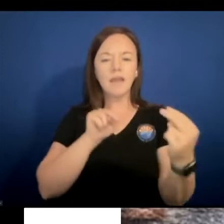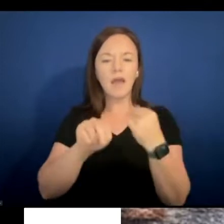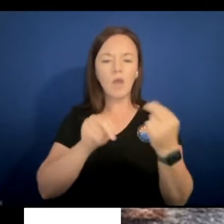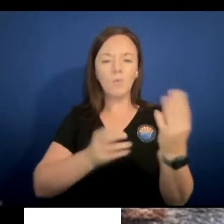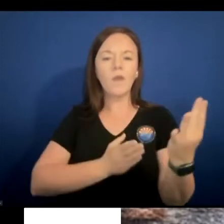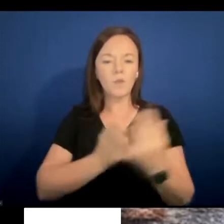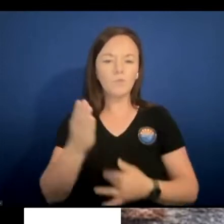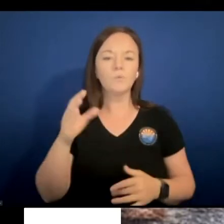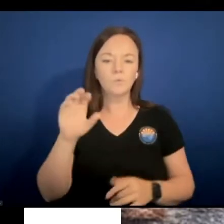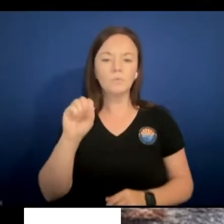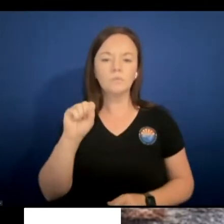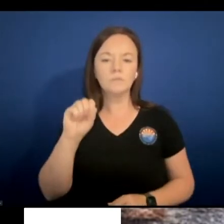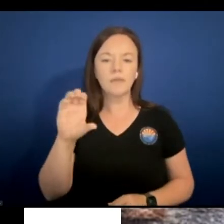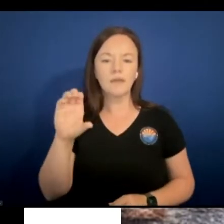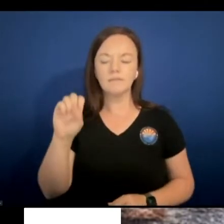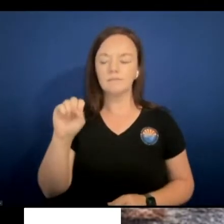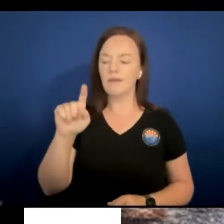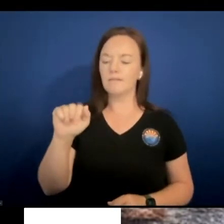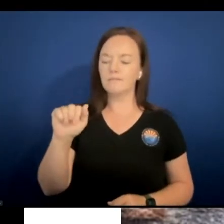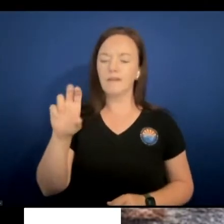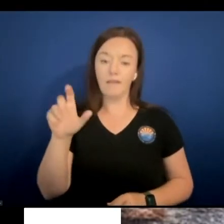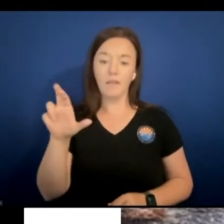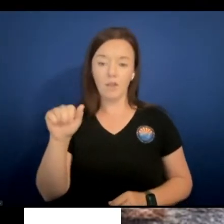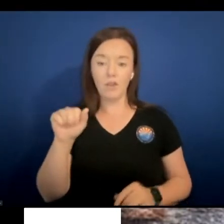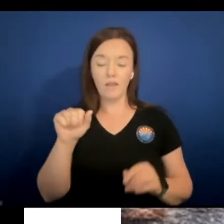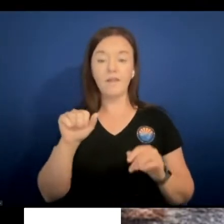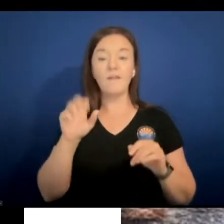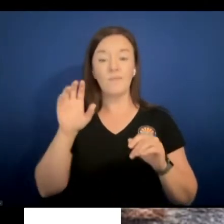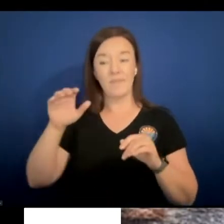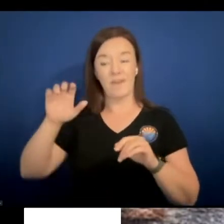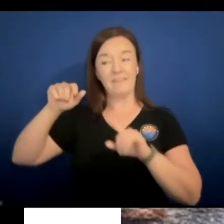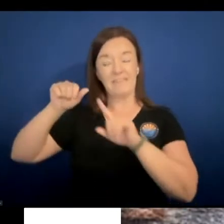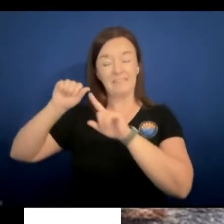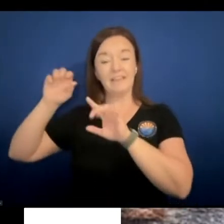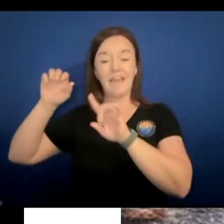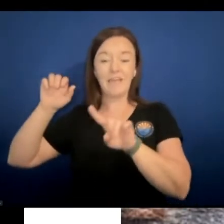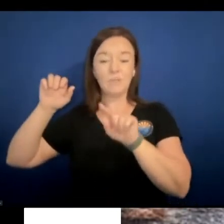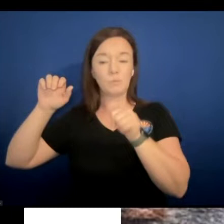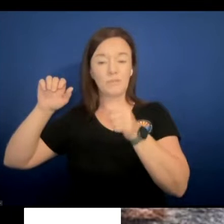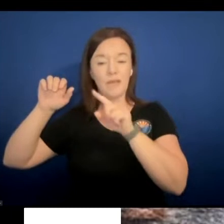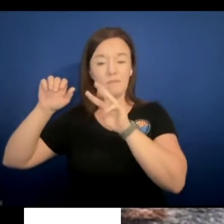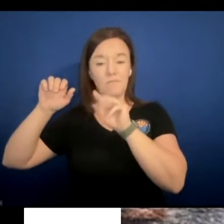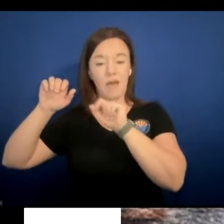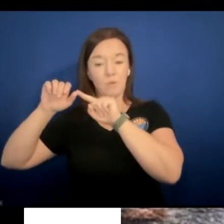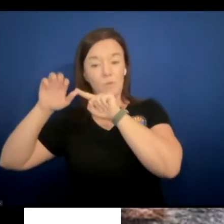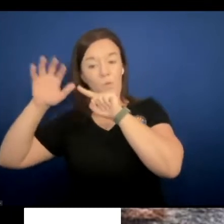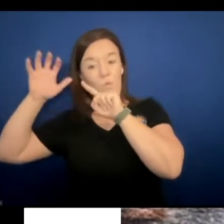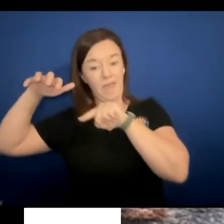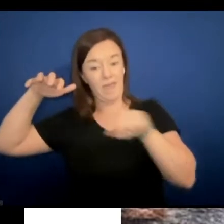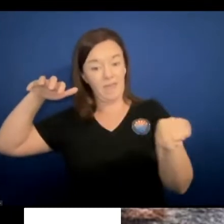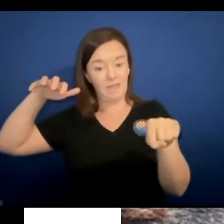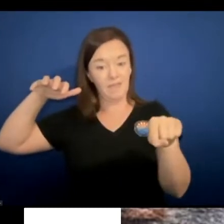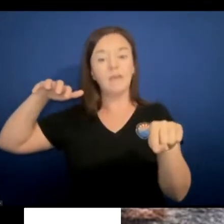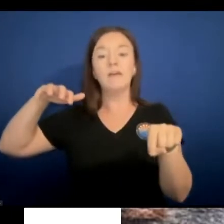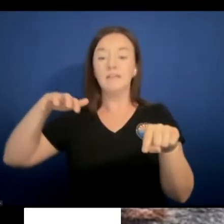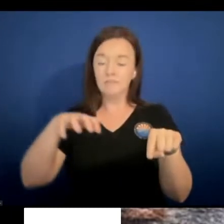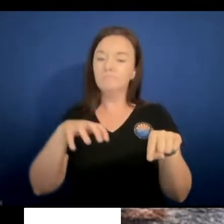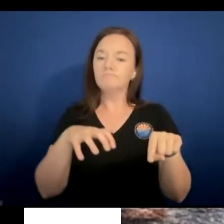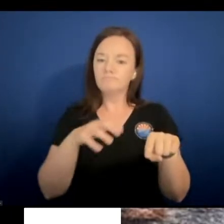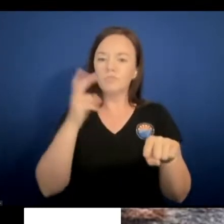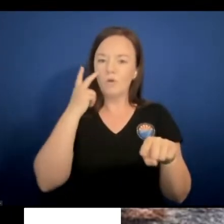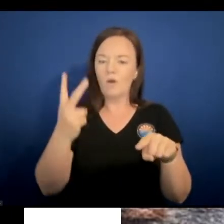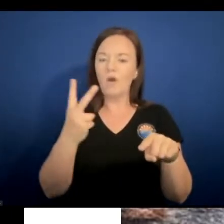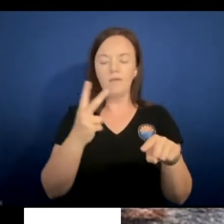Pueblo, we saw the debris flow, or Santa Clara governor leadership and